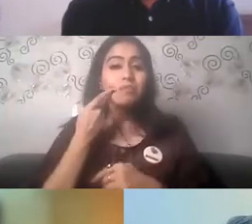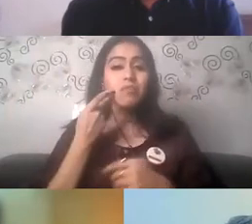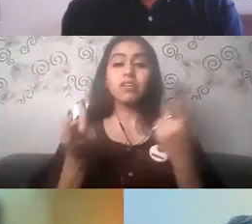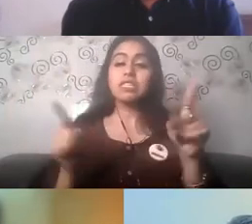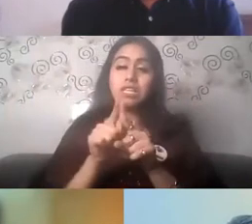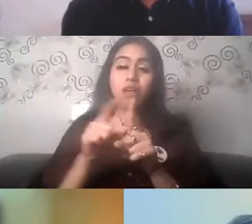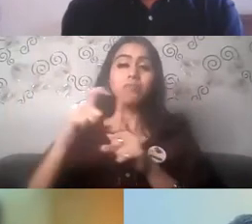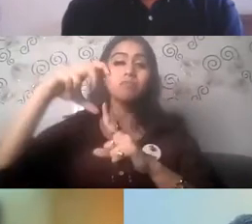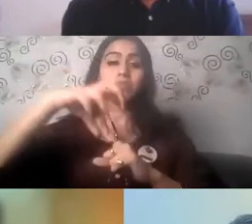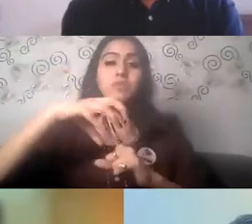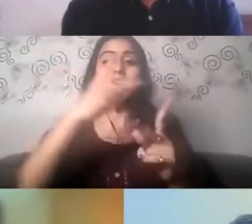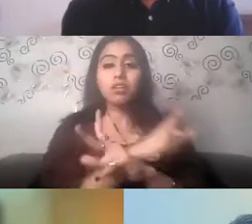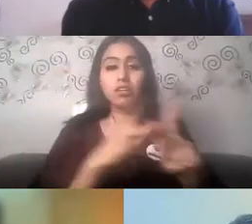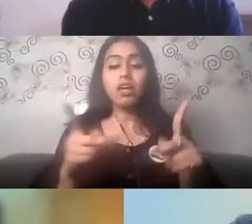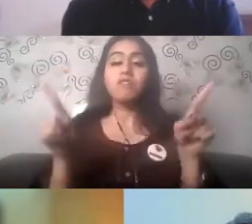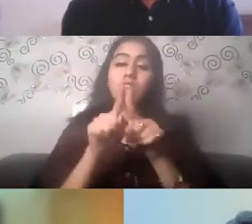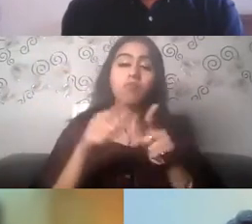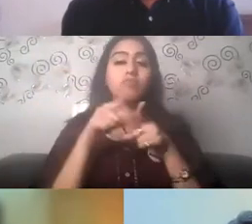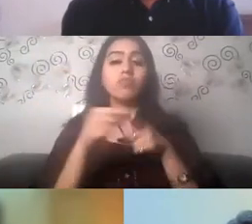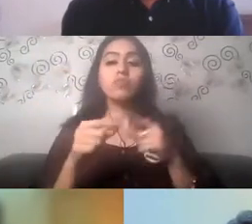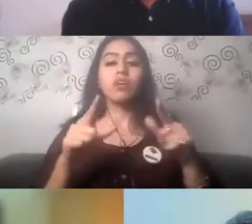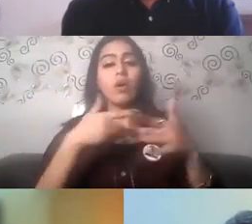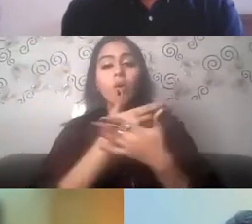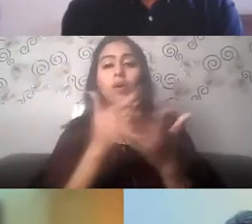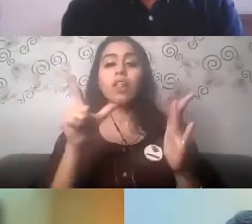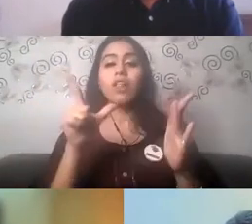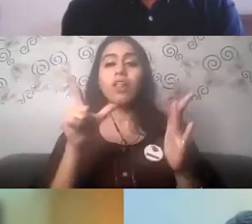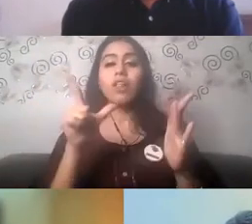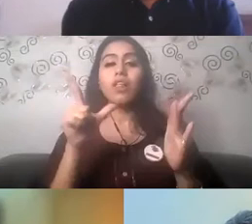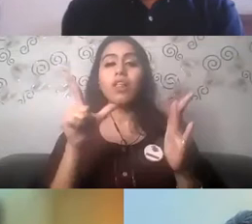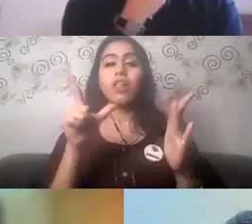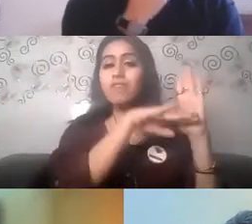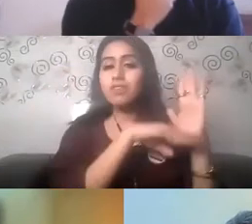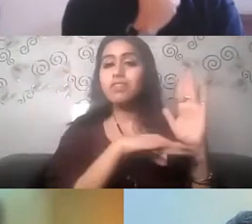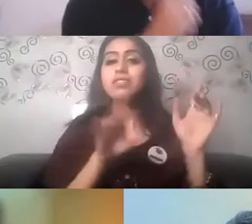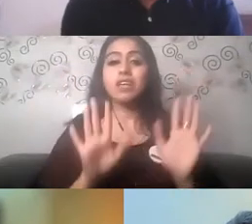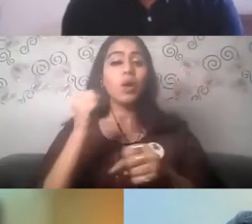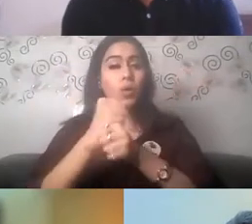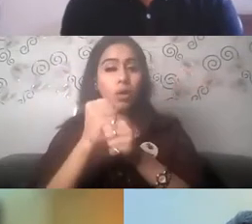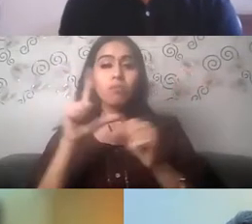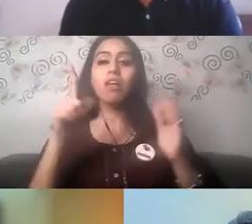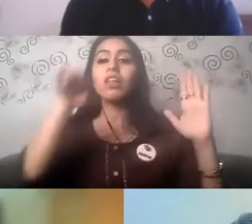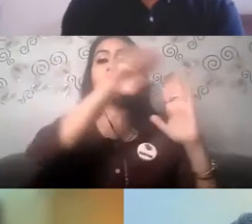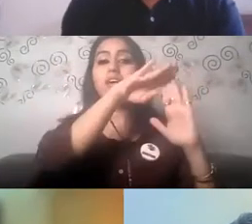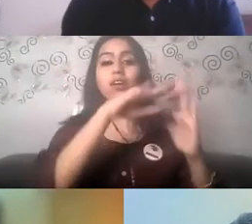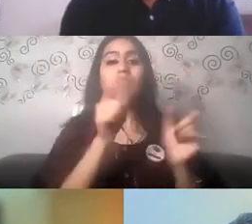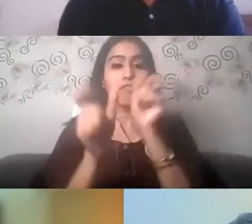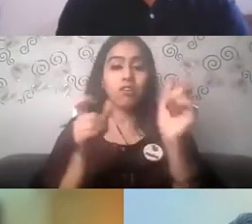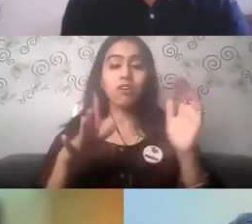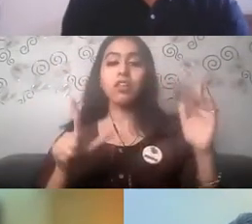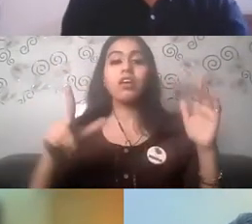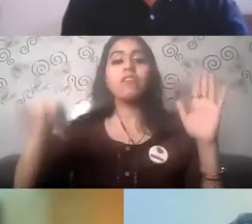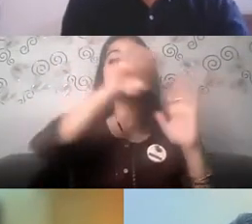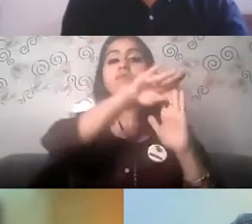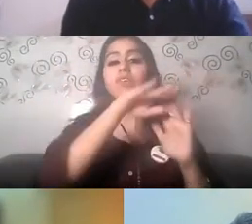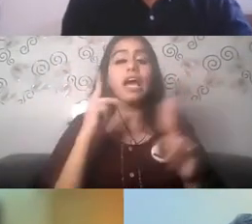needs to be done, and it has to be done at every level. So whether it's at the government level, people who are supporting these